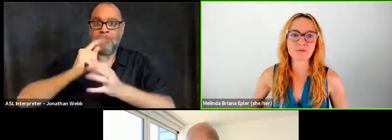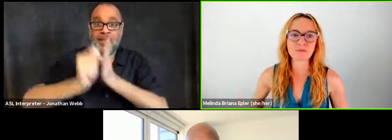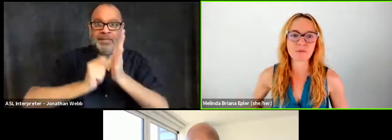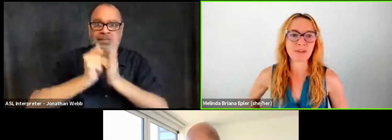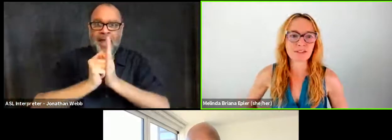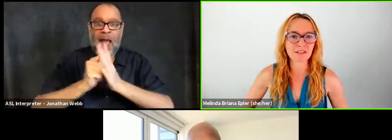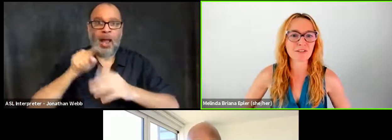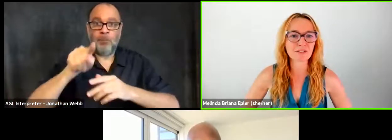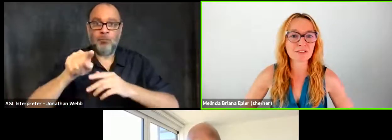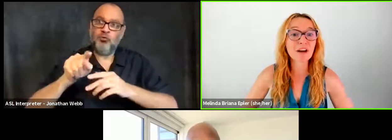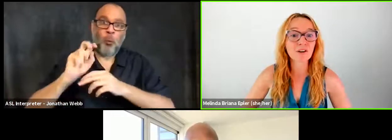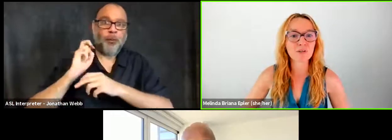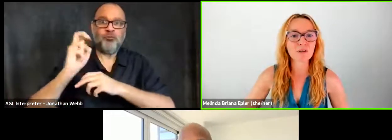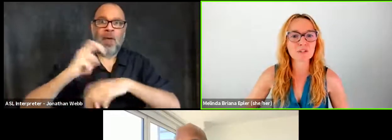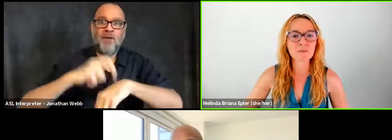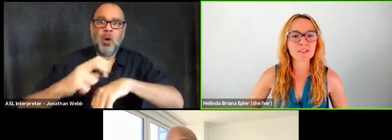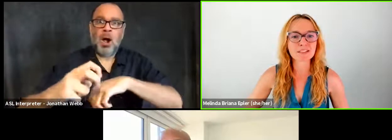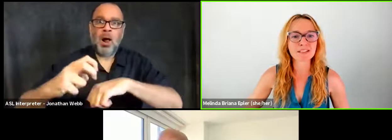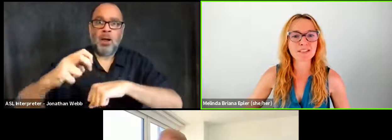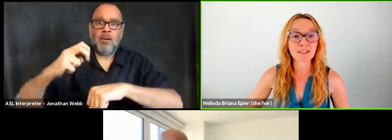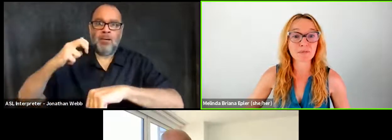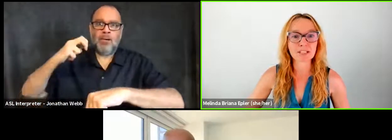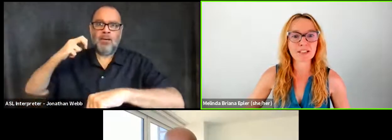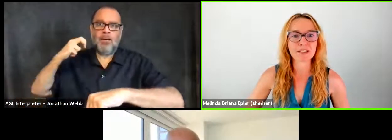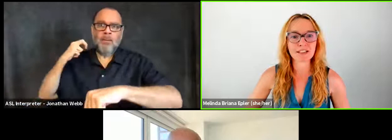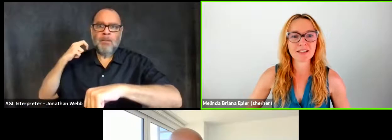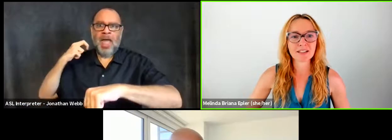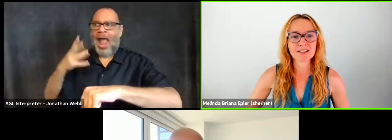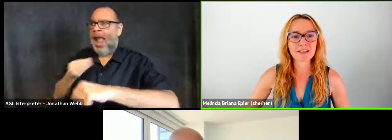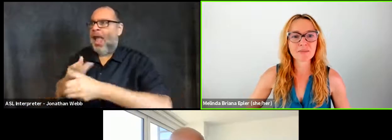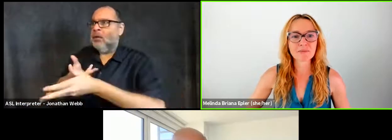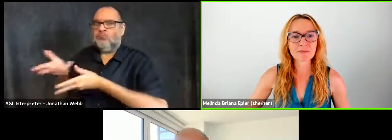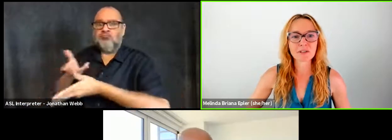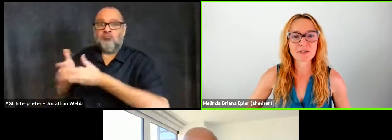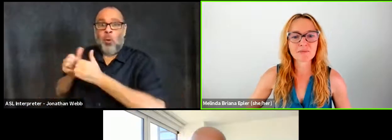of men out there now who are experiencing that same